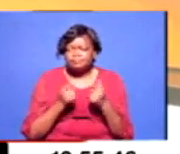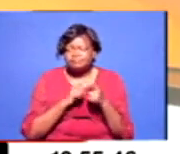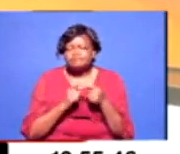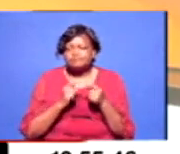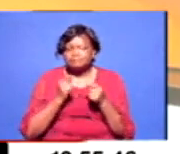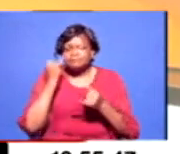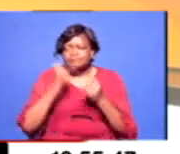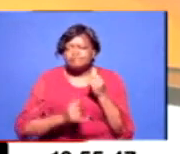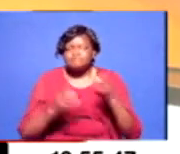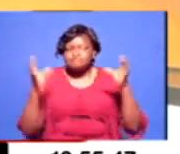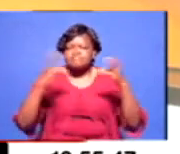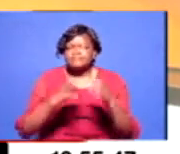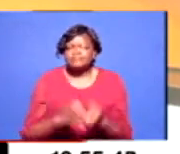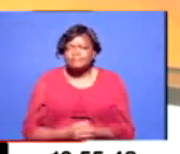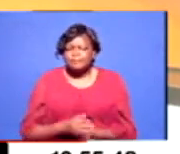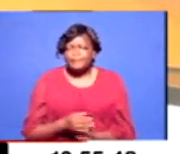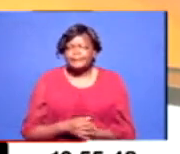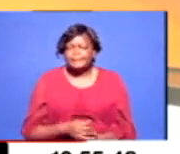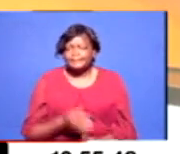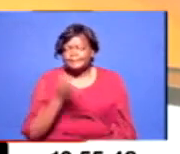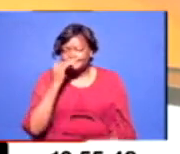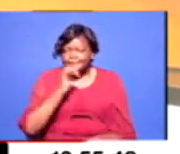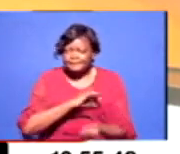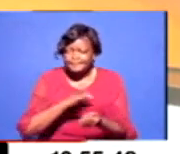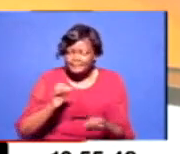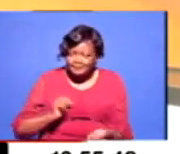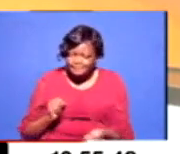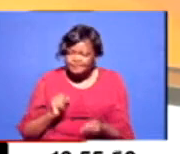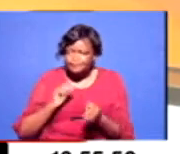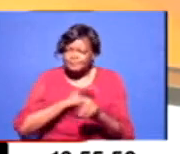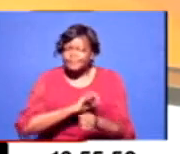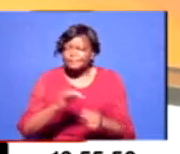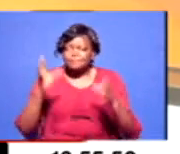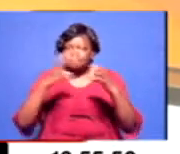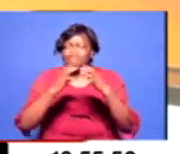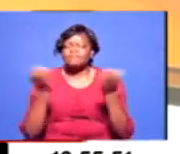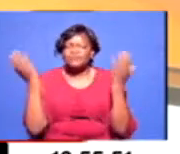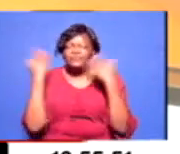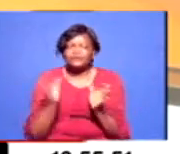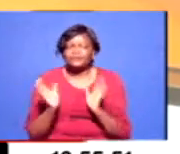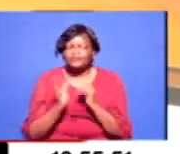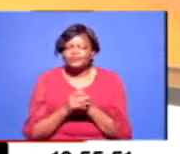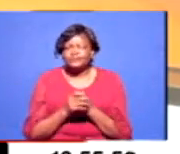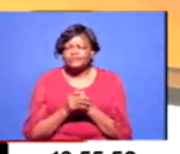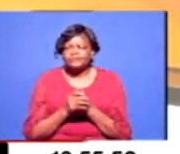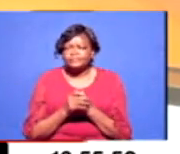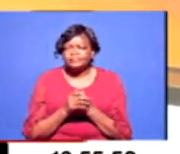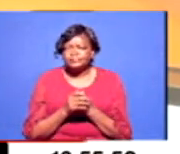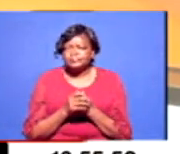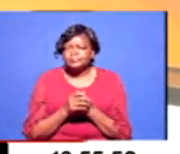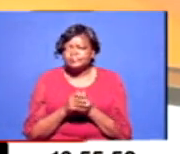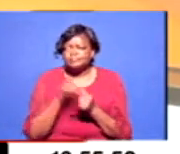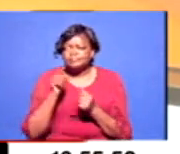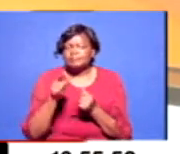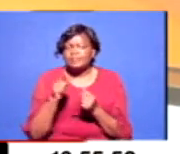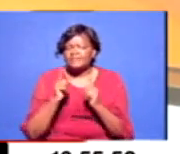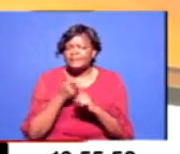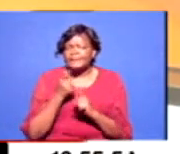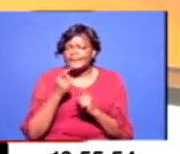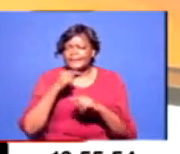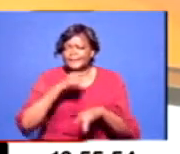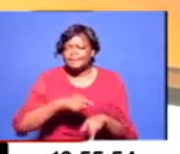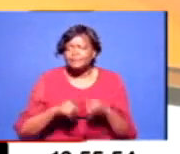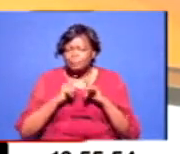a community. As we say, if you empower a lady, you've empowered the community. That's where we put a cap on this first hour. We've been